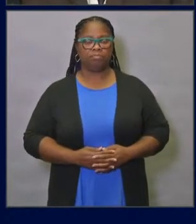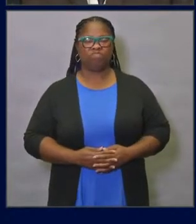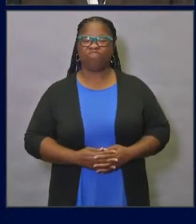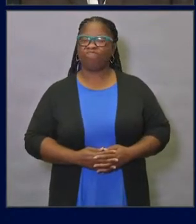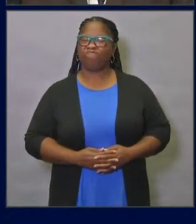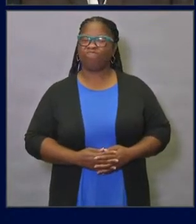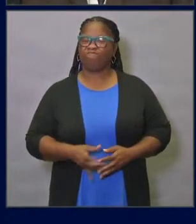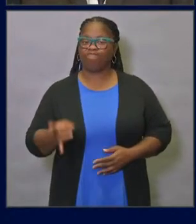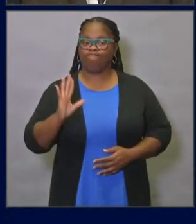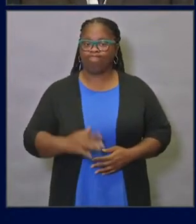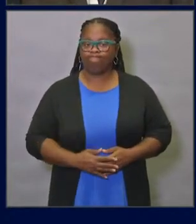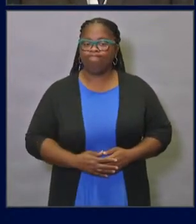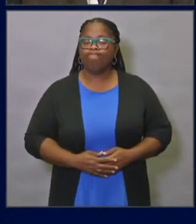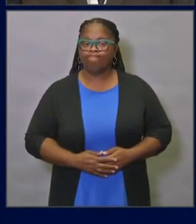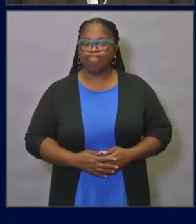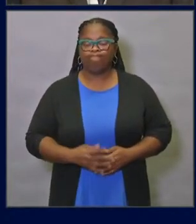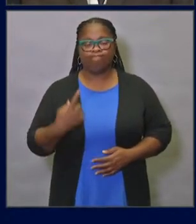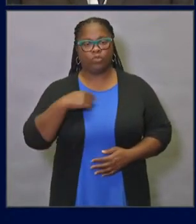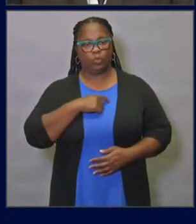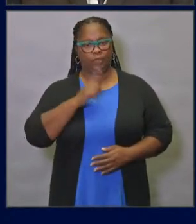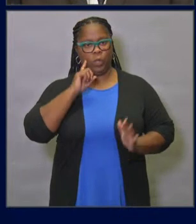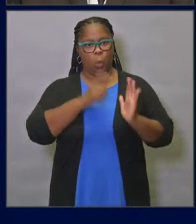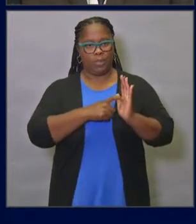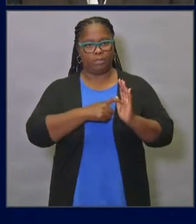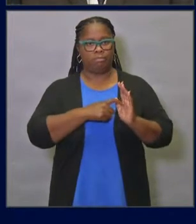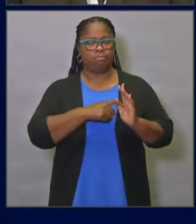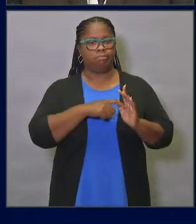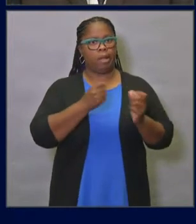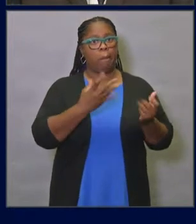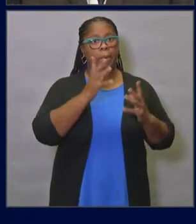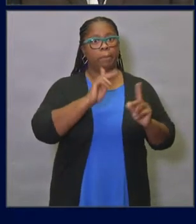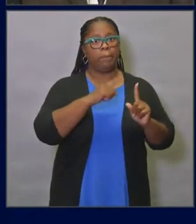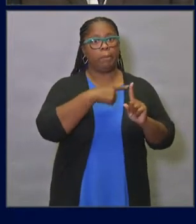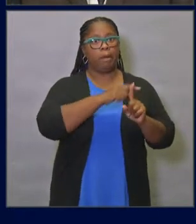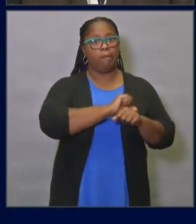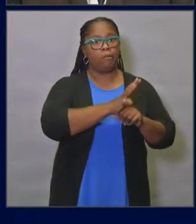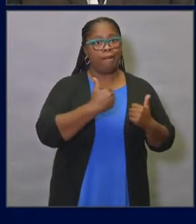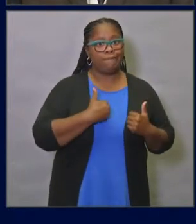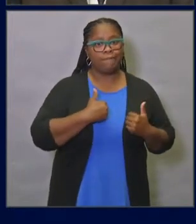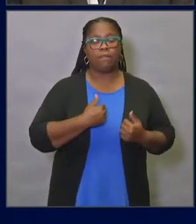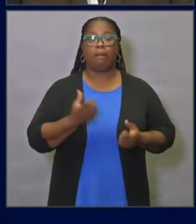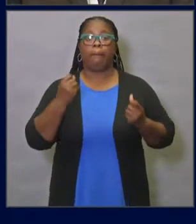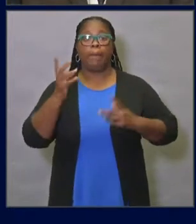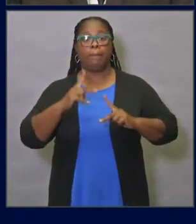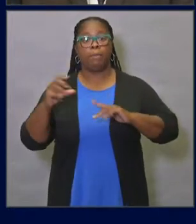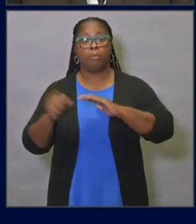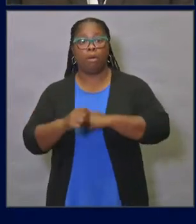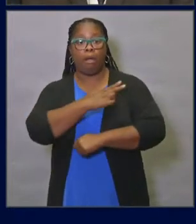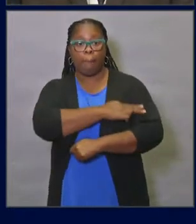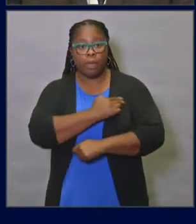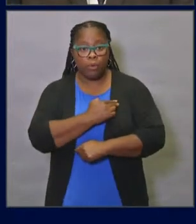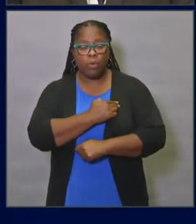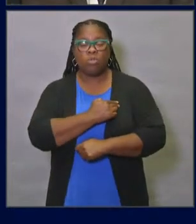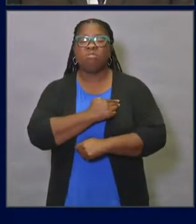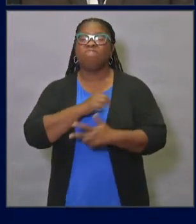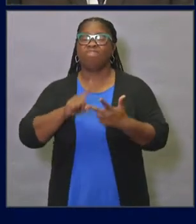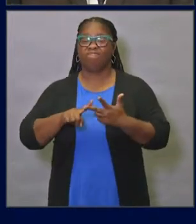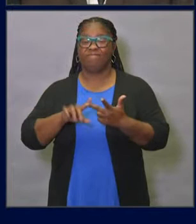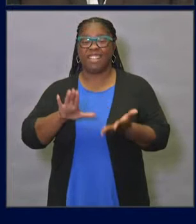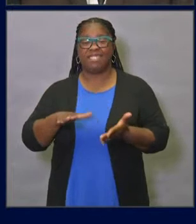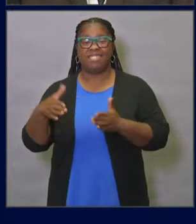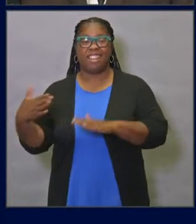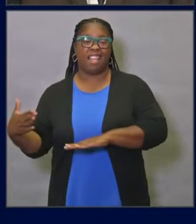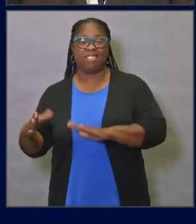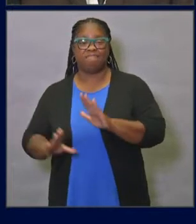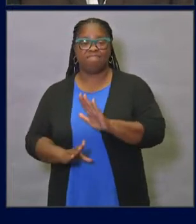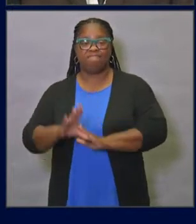Tragically, as we've seen cases and hospitalizations increase, we also saw an increase in deaths. In early April, daily deaths averaged